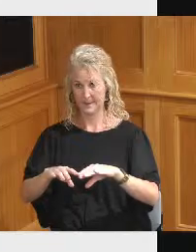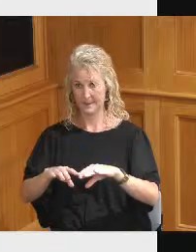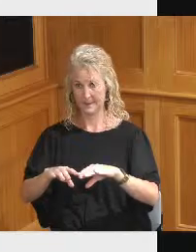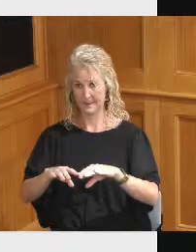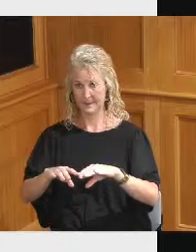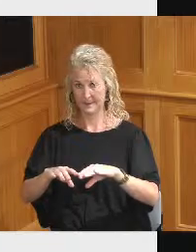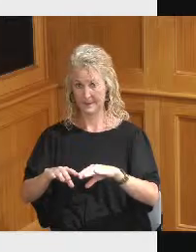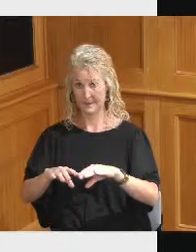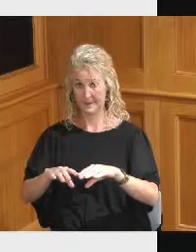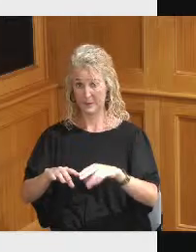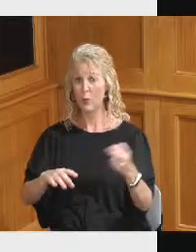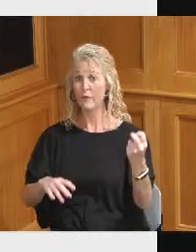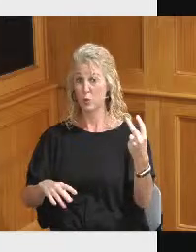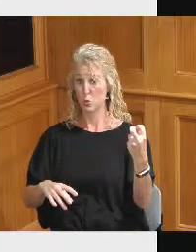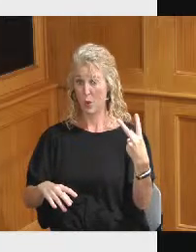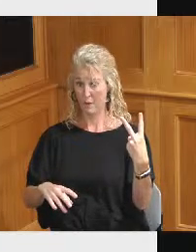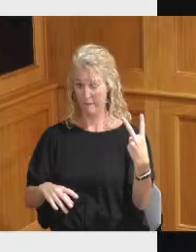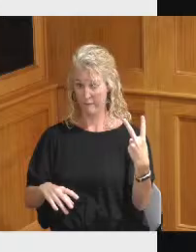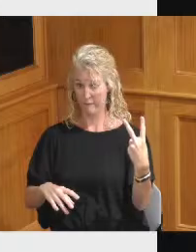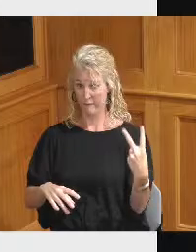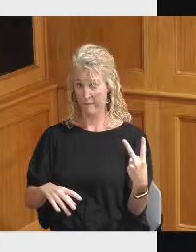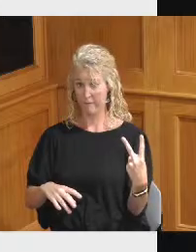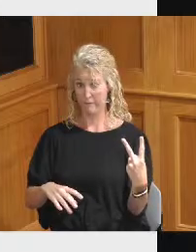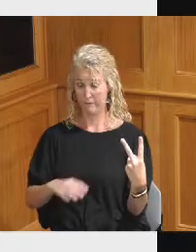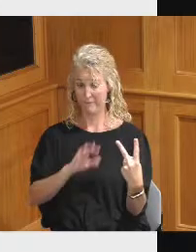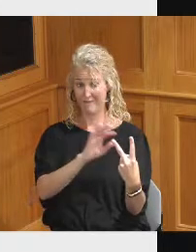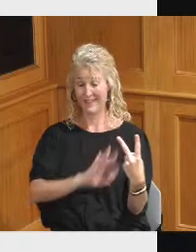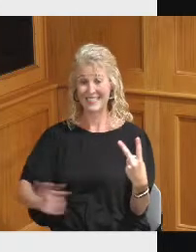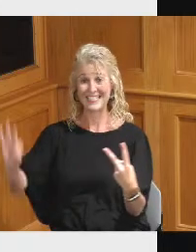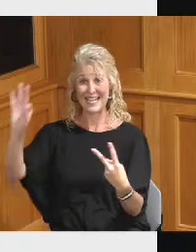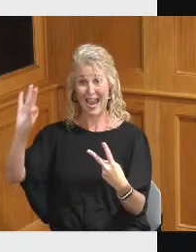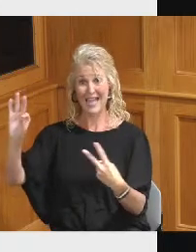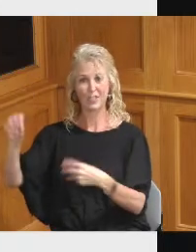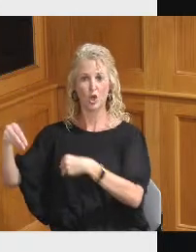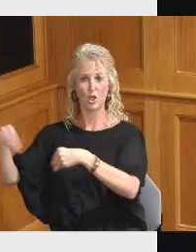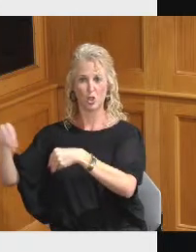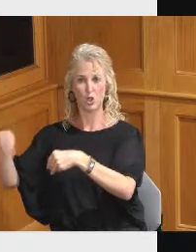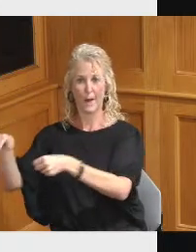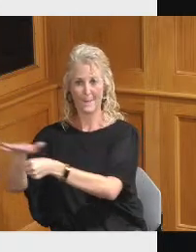9 of them are shopping centers.